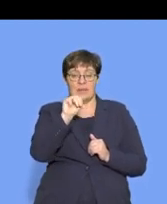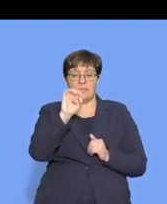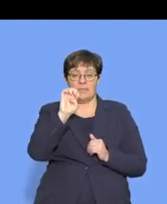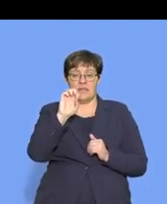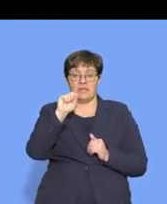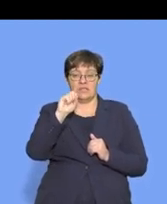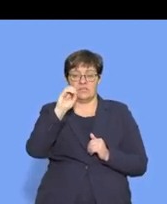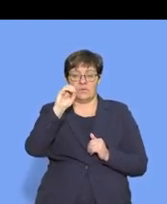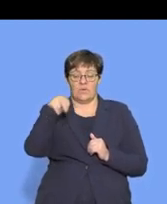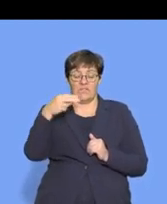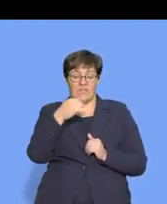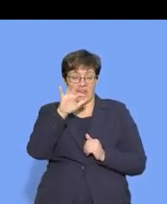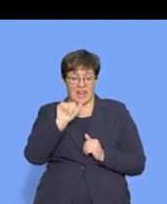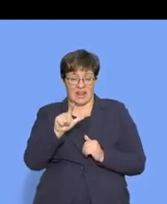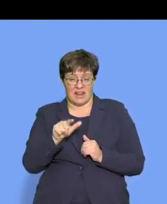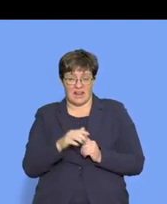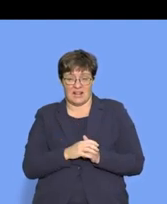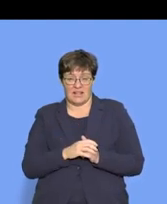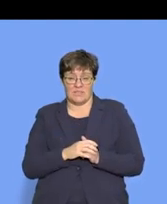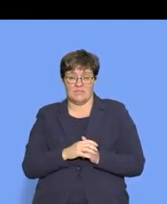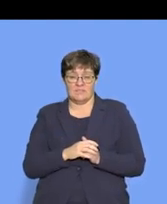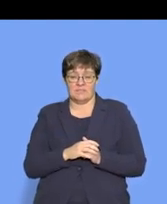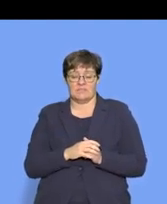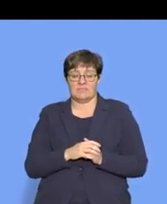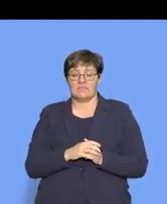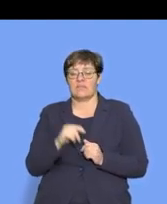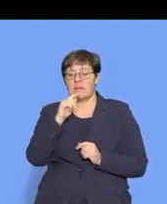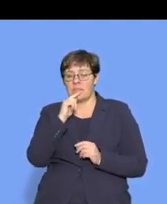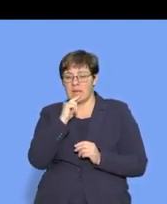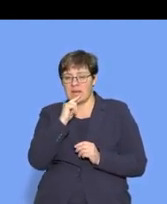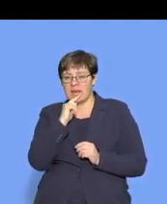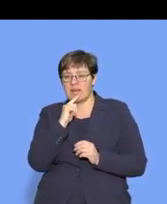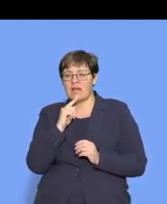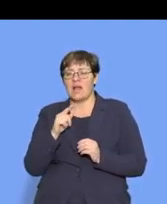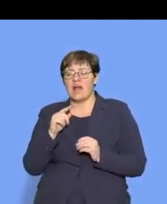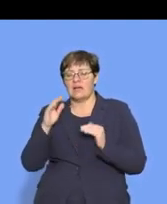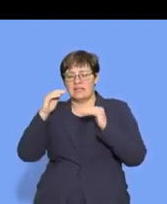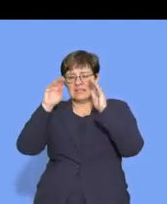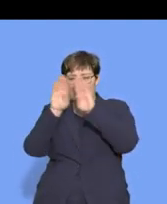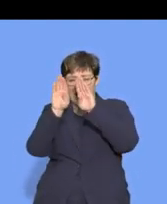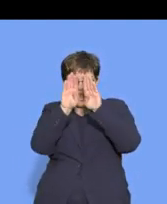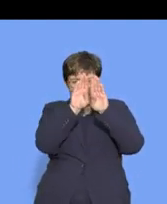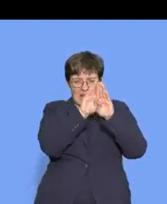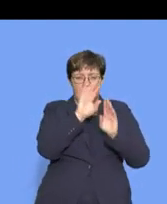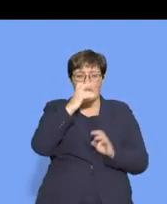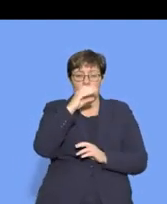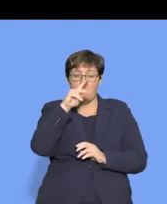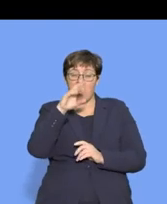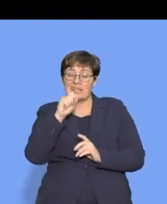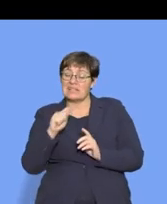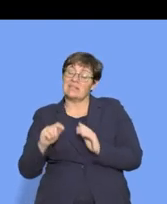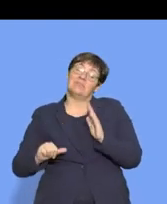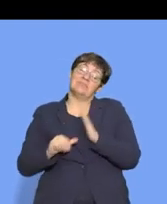ones here, and they are tightly packed like that. They're full of chloroplasts because their function